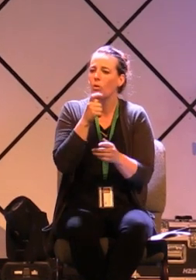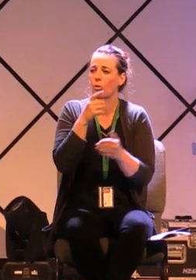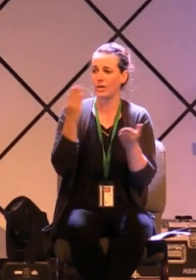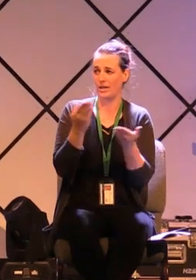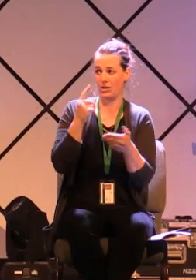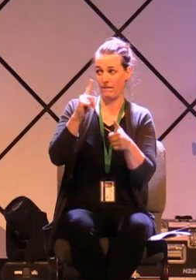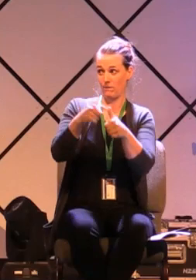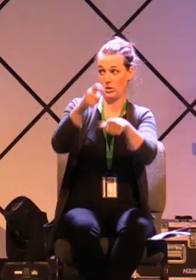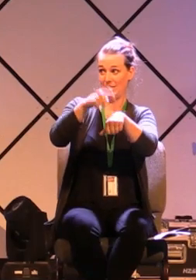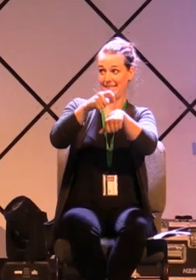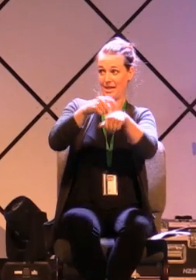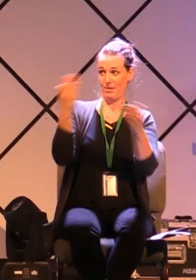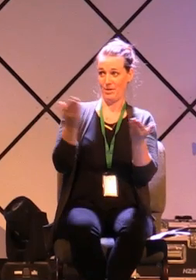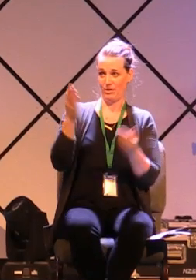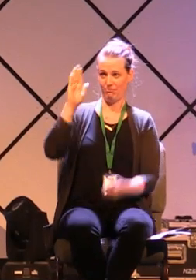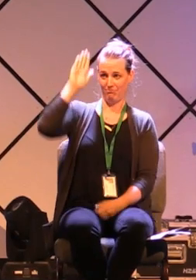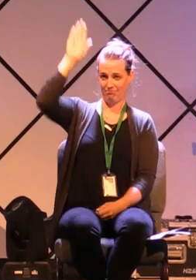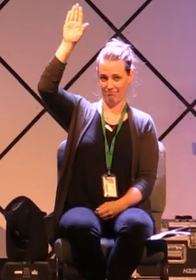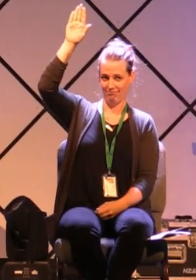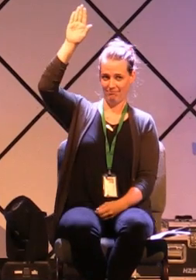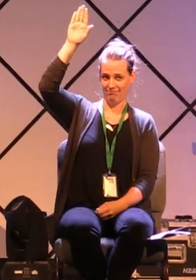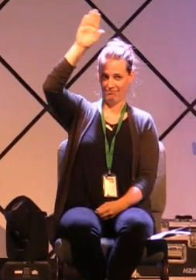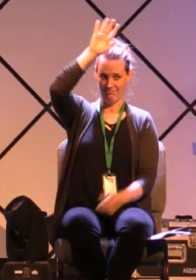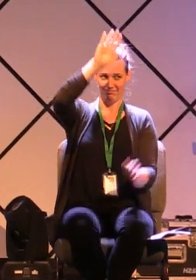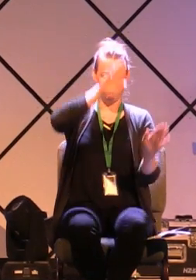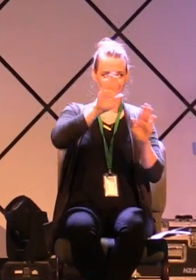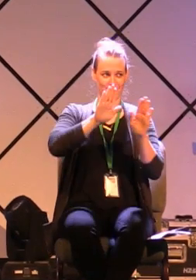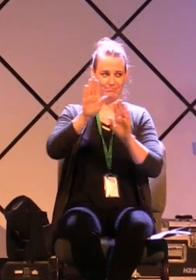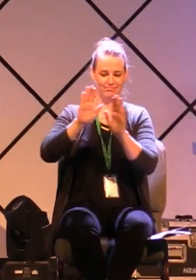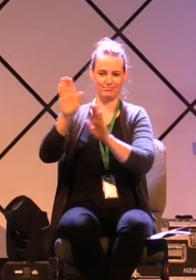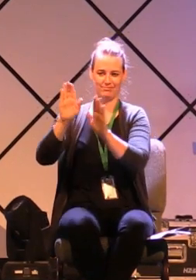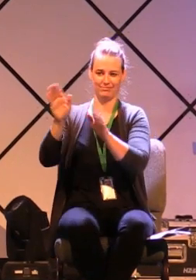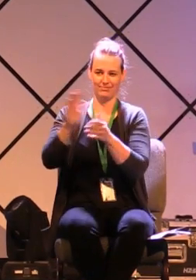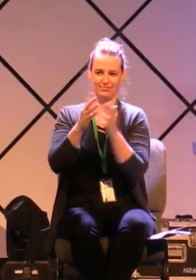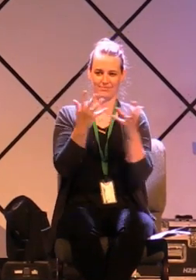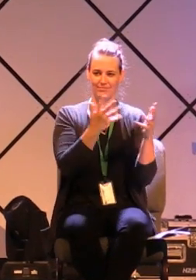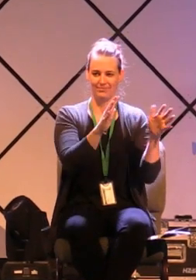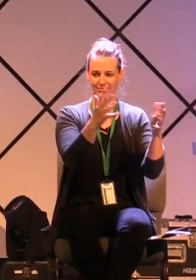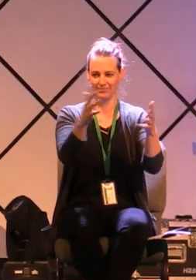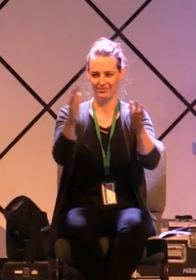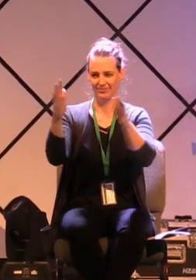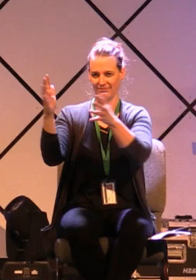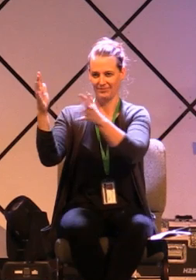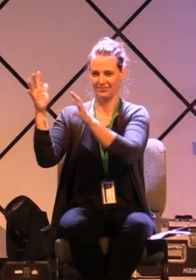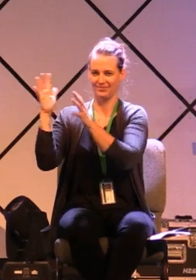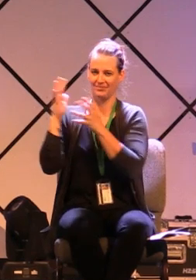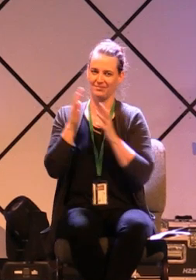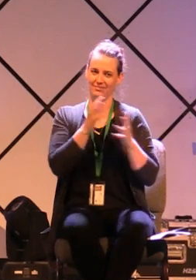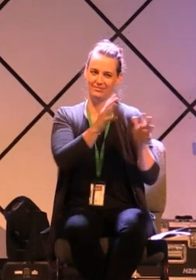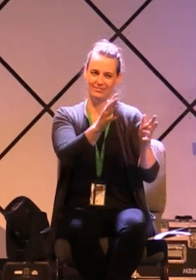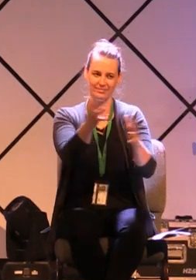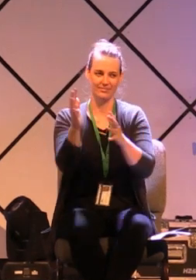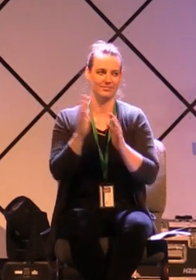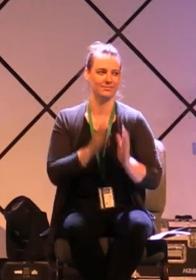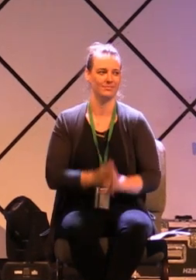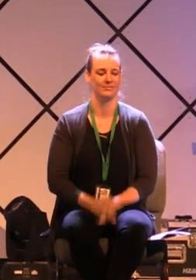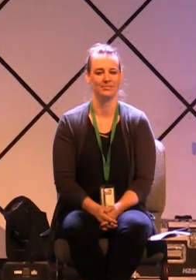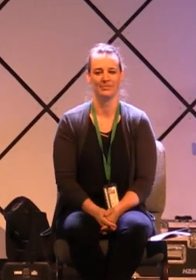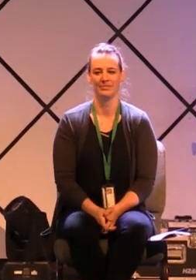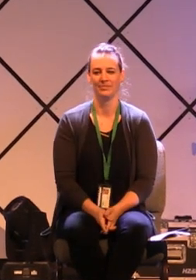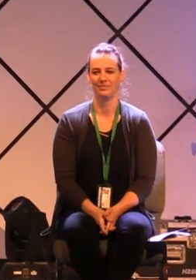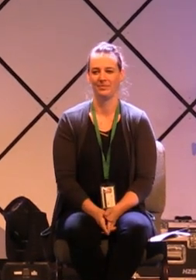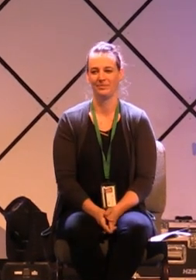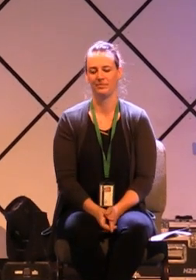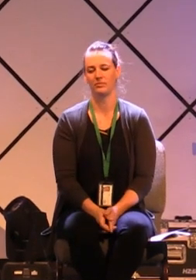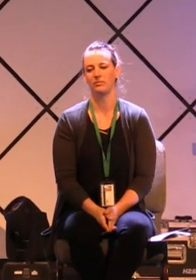here for the first time today? Raise your hands. Huge round of applause.